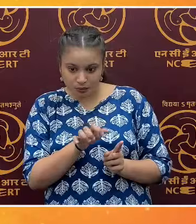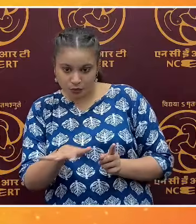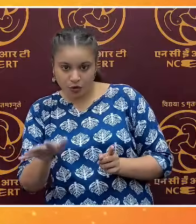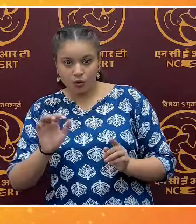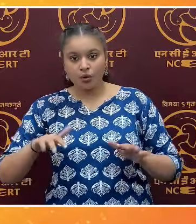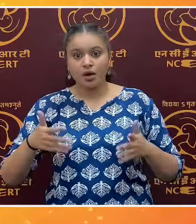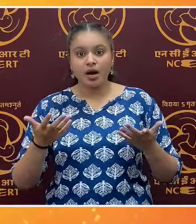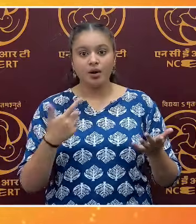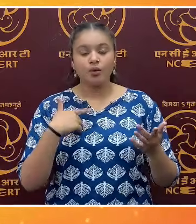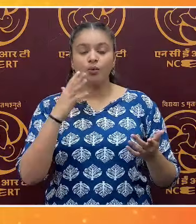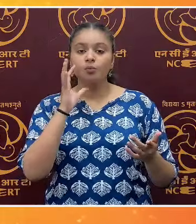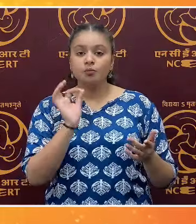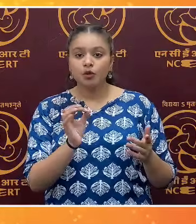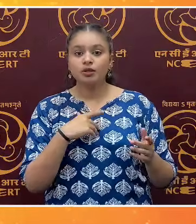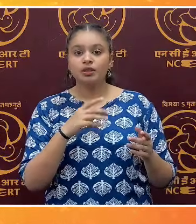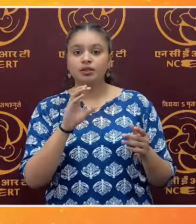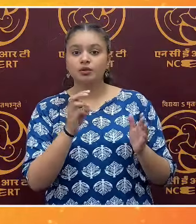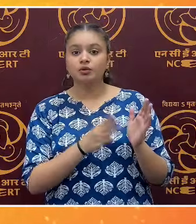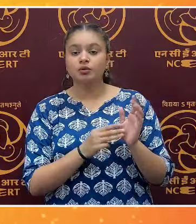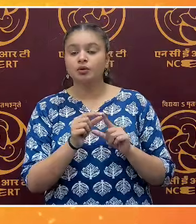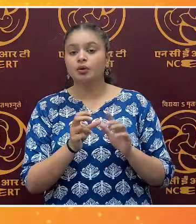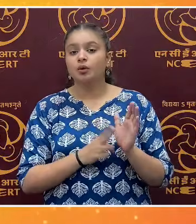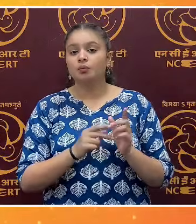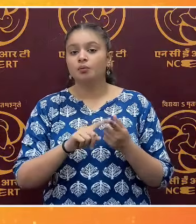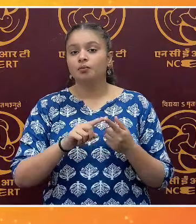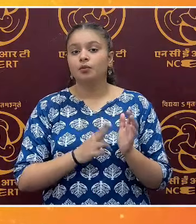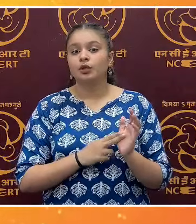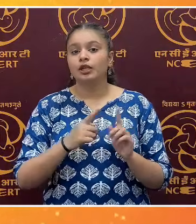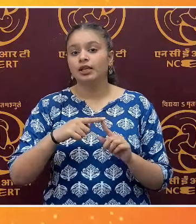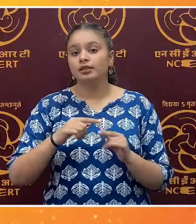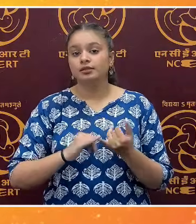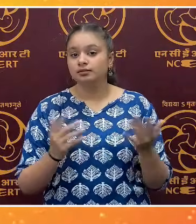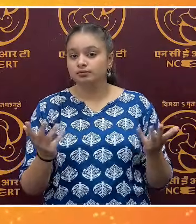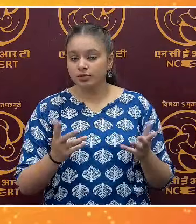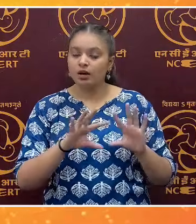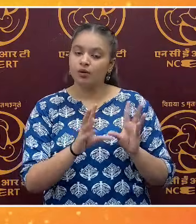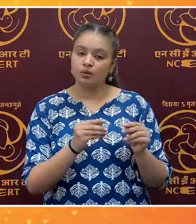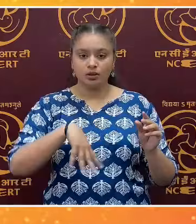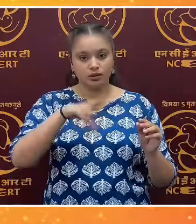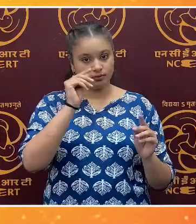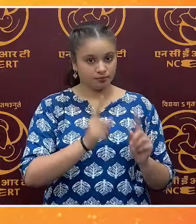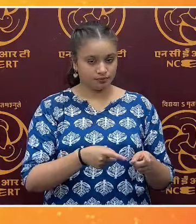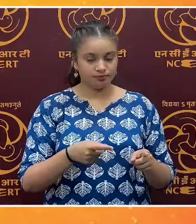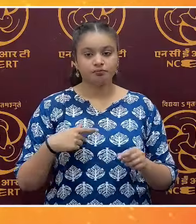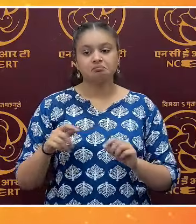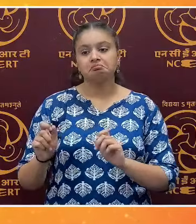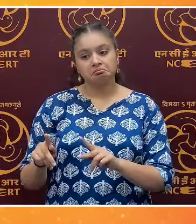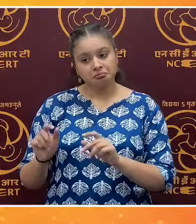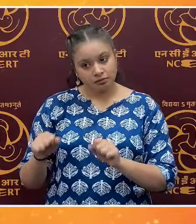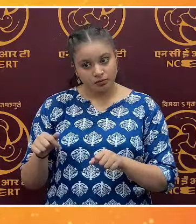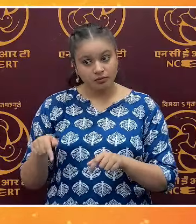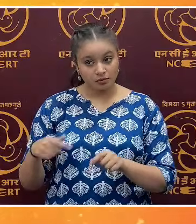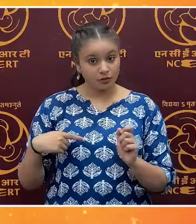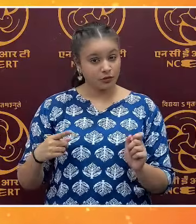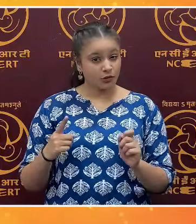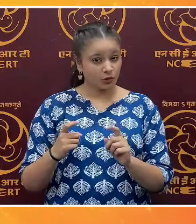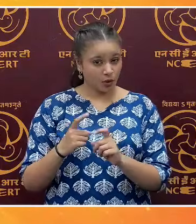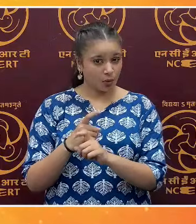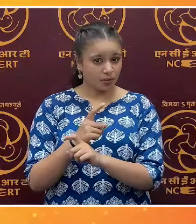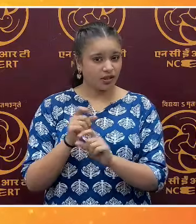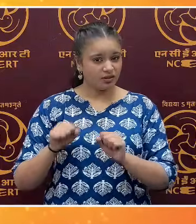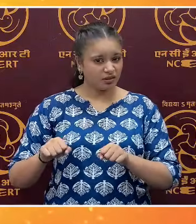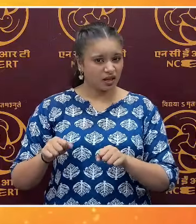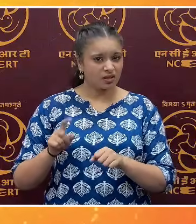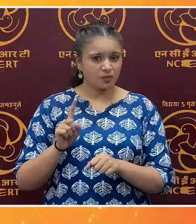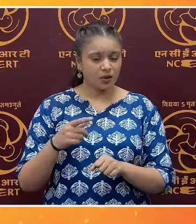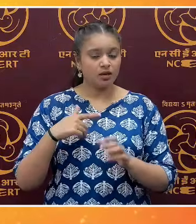the key components of the household circuits. So here we go now. And ma'am, circuits appear to be very complex as such, but I